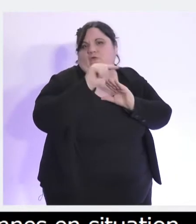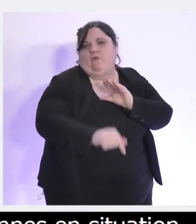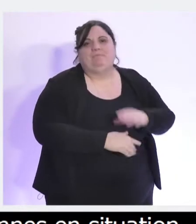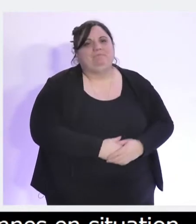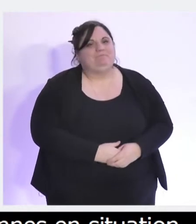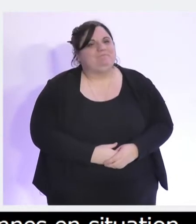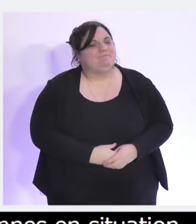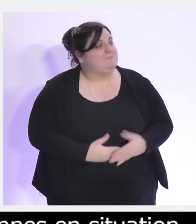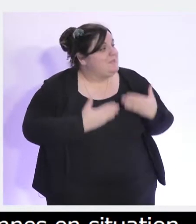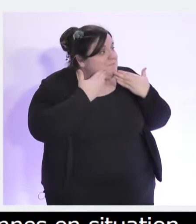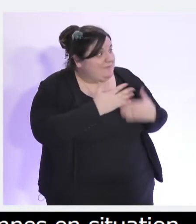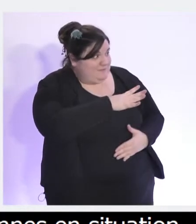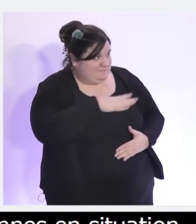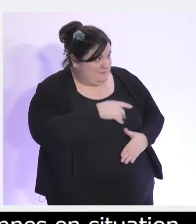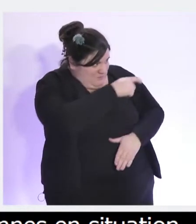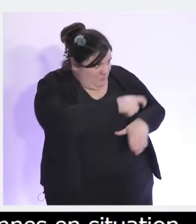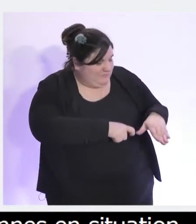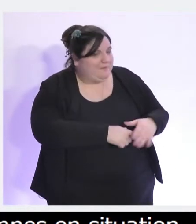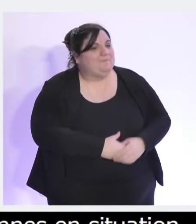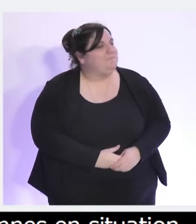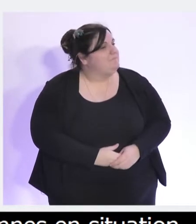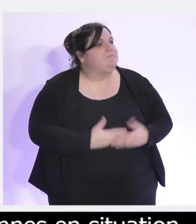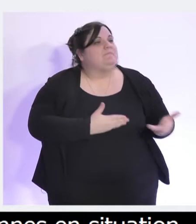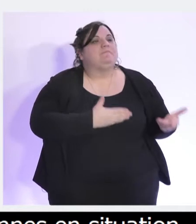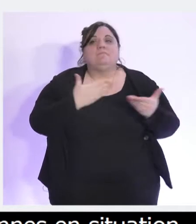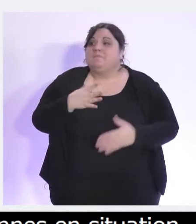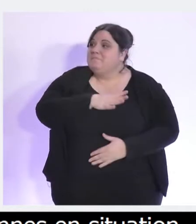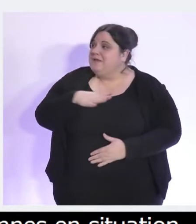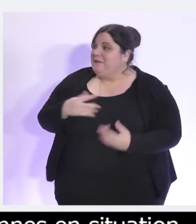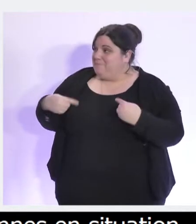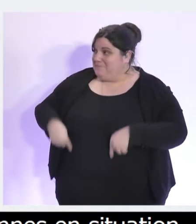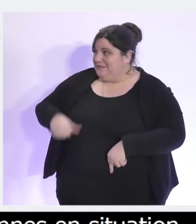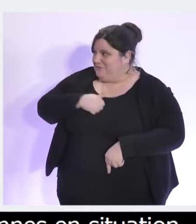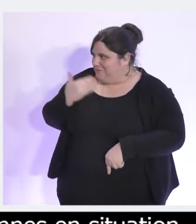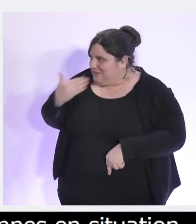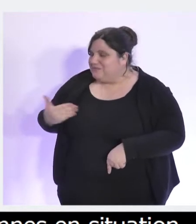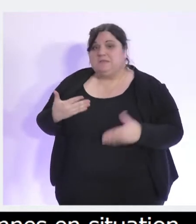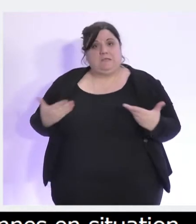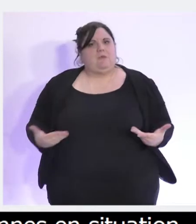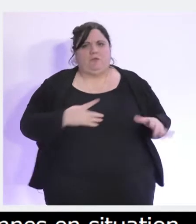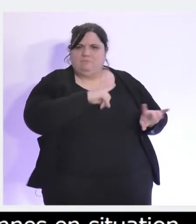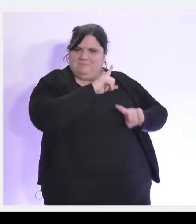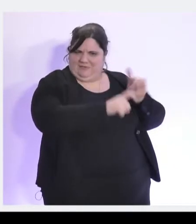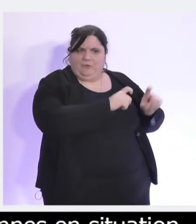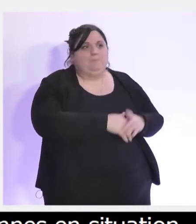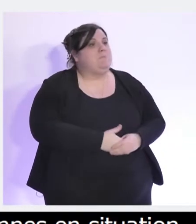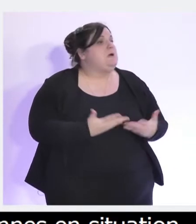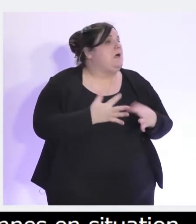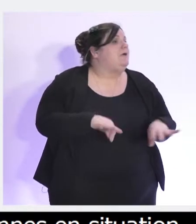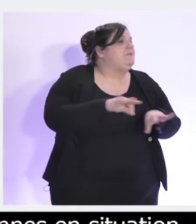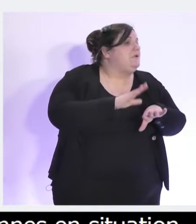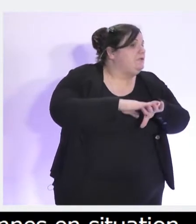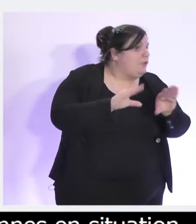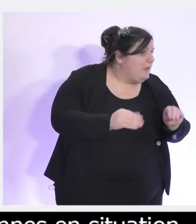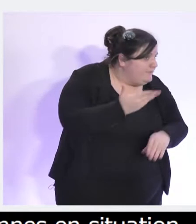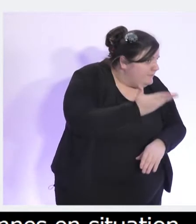Merci beaucoup, Madame la... Thank you, Madam Commissioner Hélène Dalinet. Thank you, Minister Cluzel. We will now move to the questions,